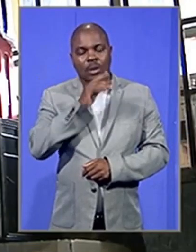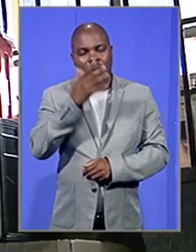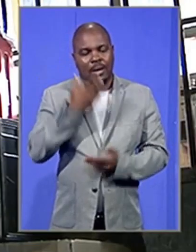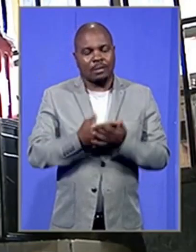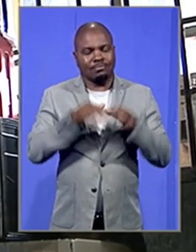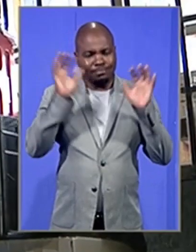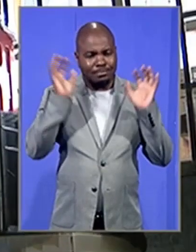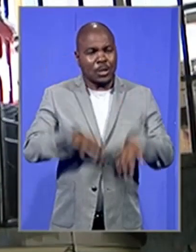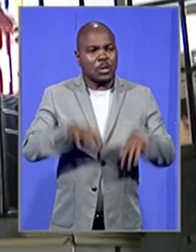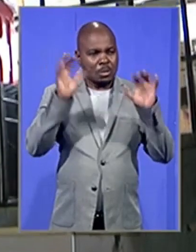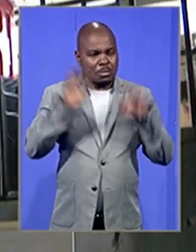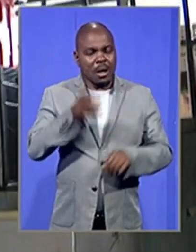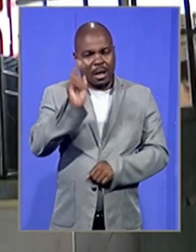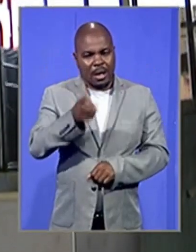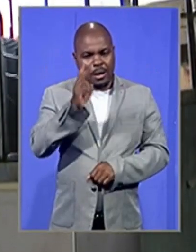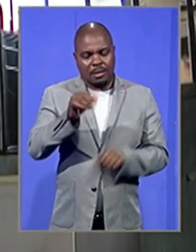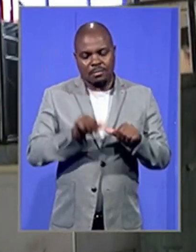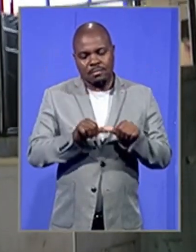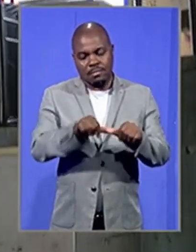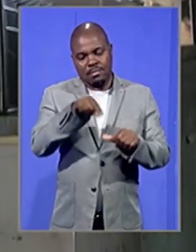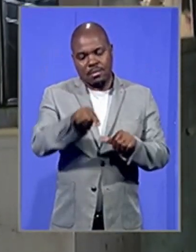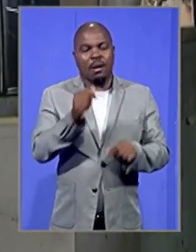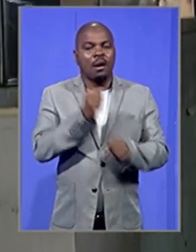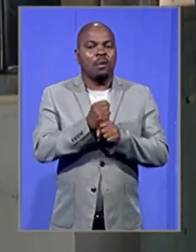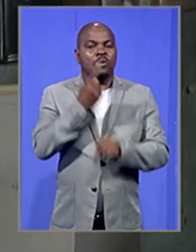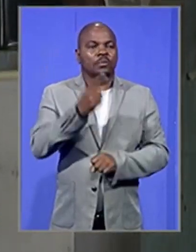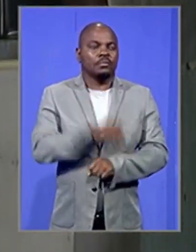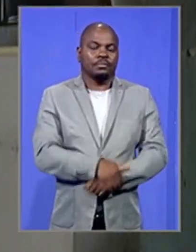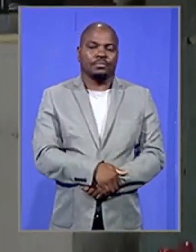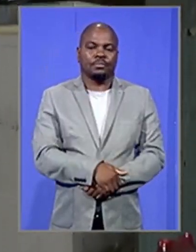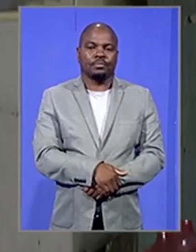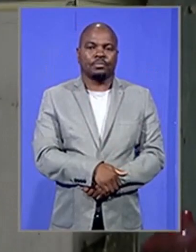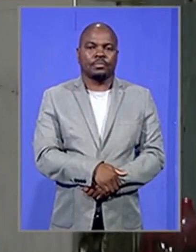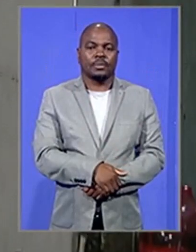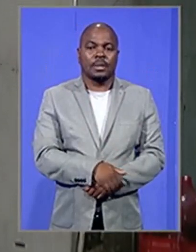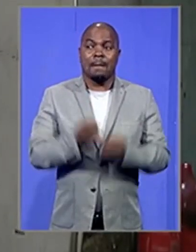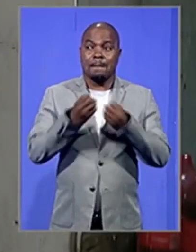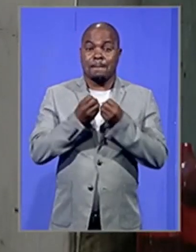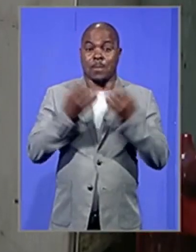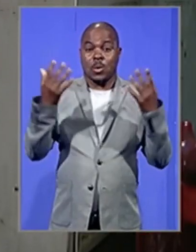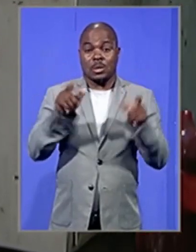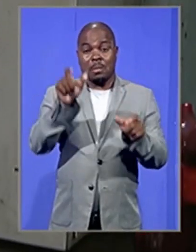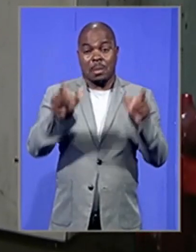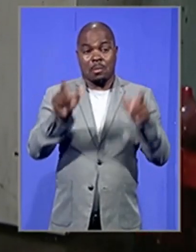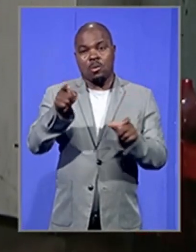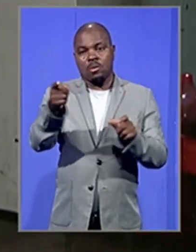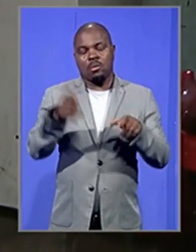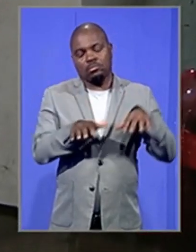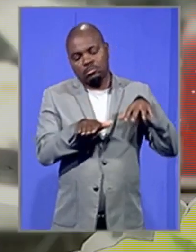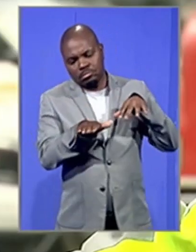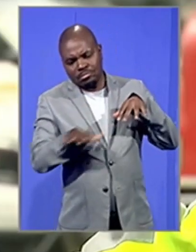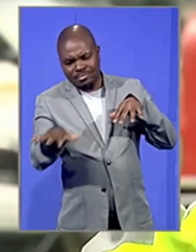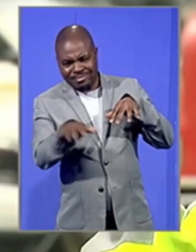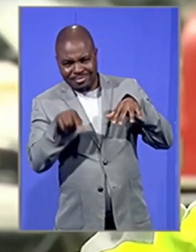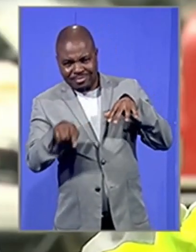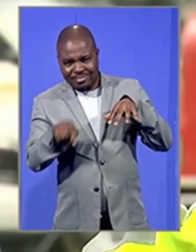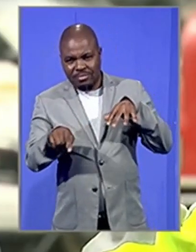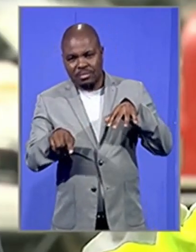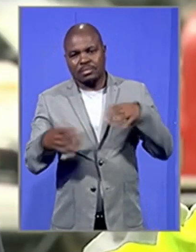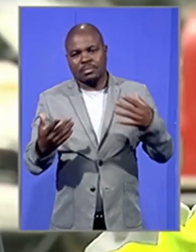le kgonagalo ya dipula tse di maatla mo tikologong ya Gauteng. Most of our residents in our low-lying areas, they are actually